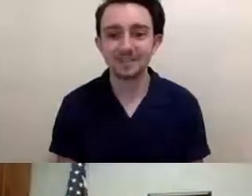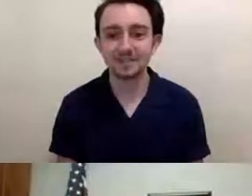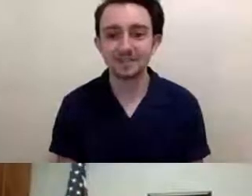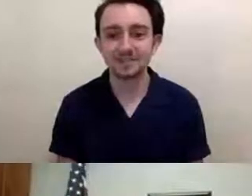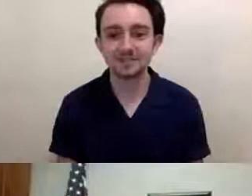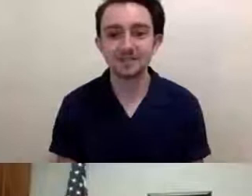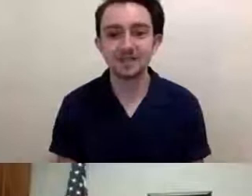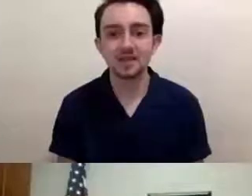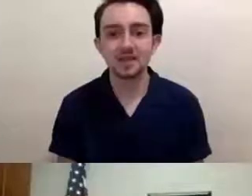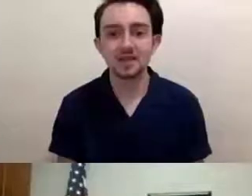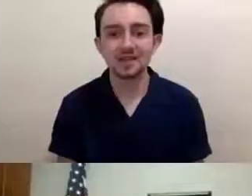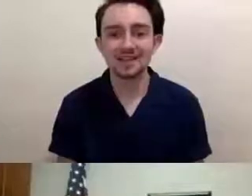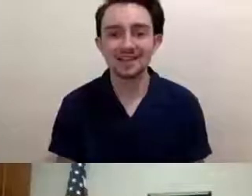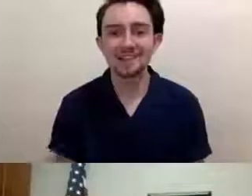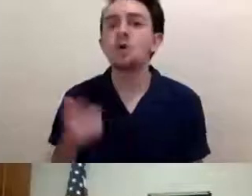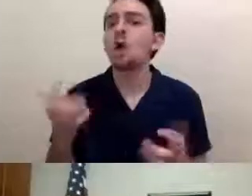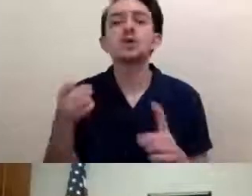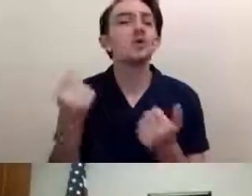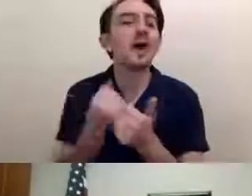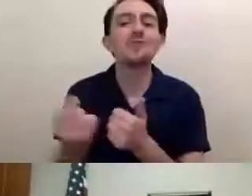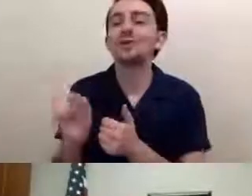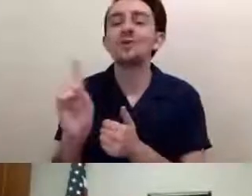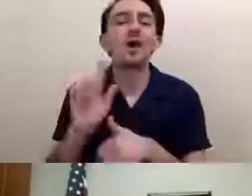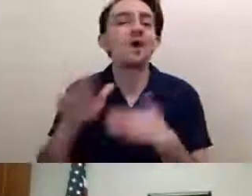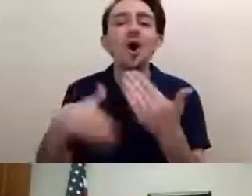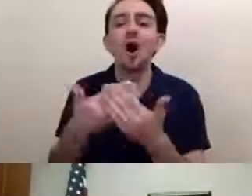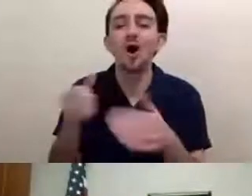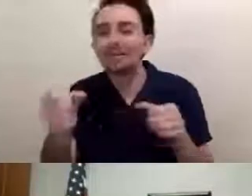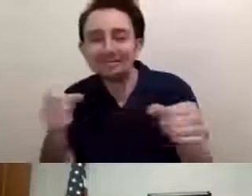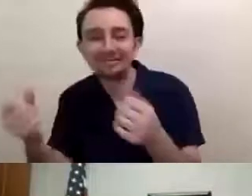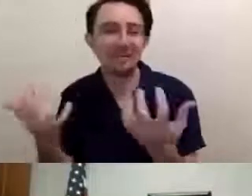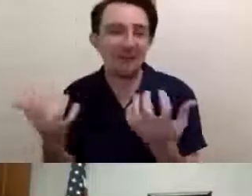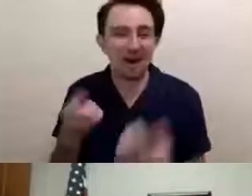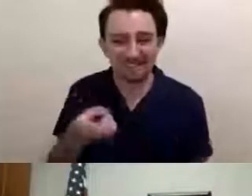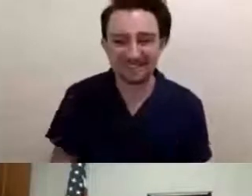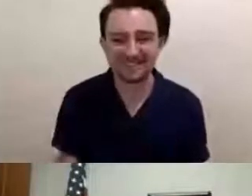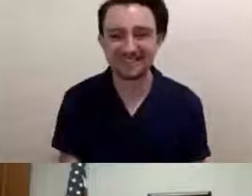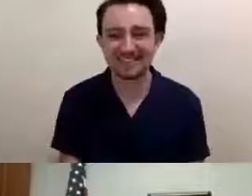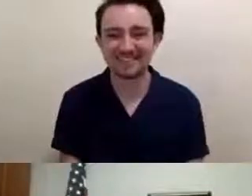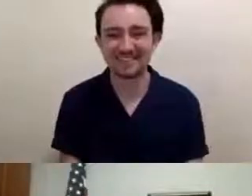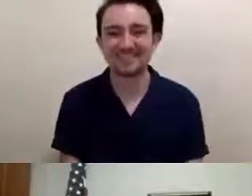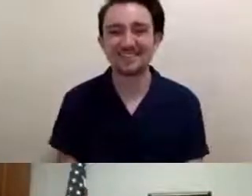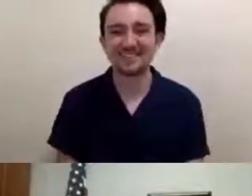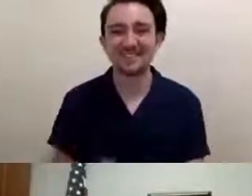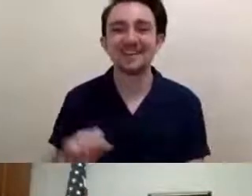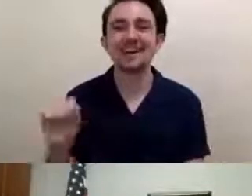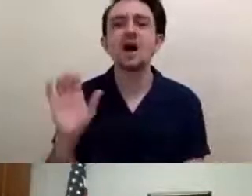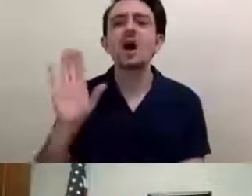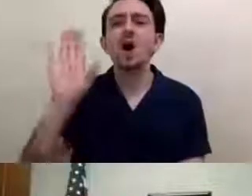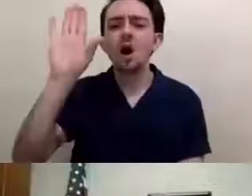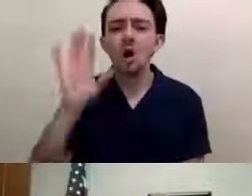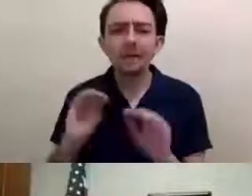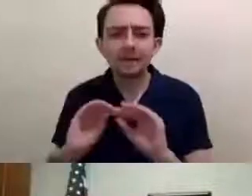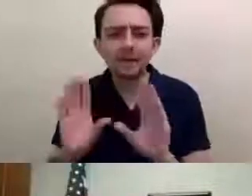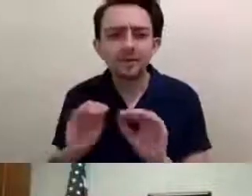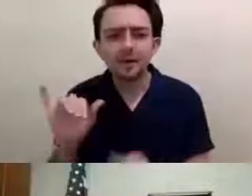We want you everywhere. Yeah, that's beautiful. Can I just add a couple of points of clarification in case